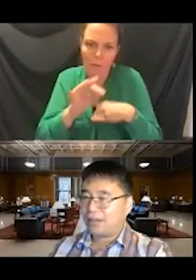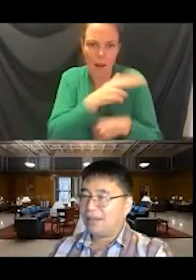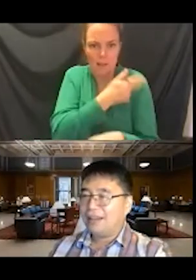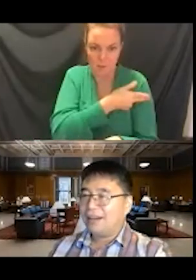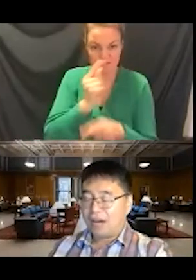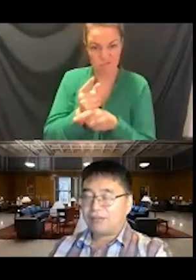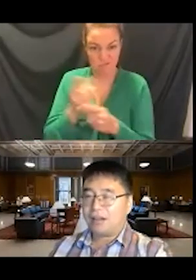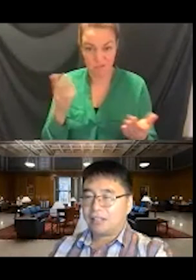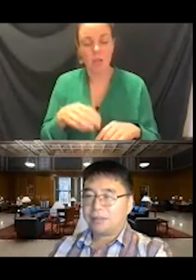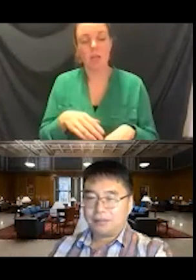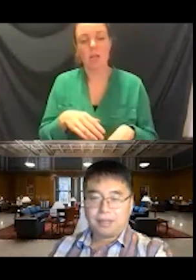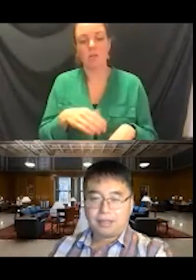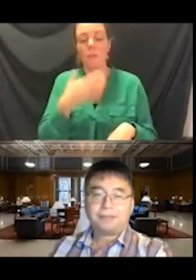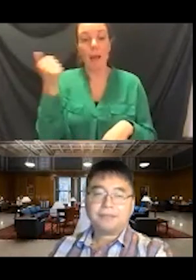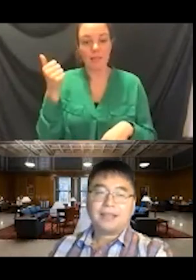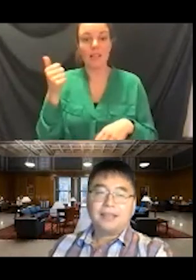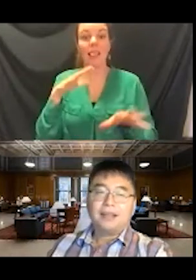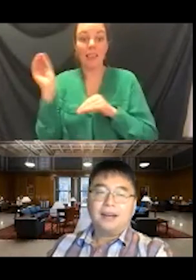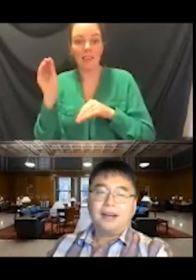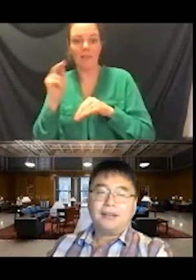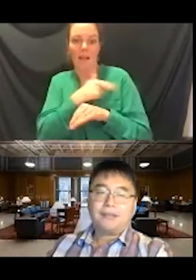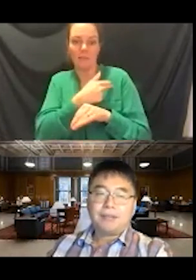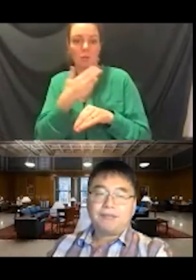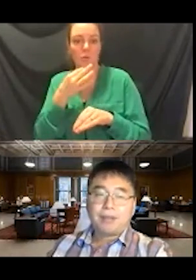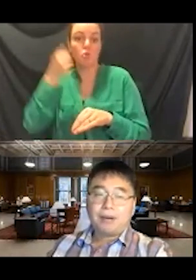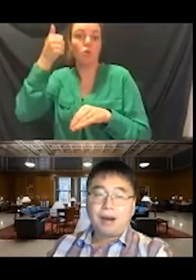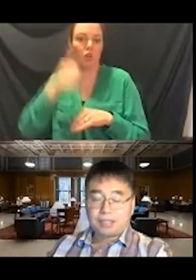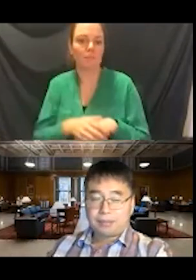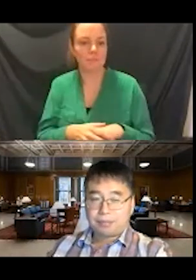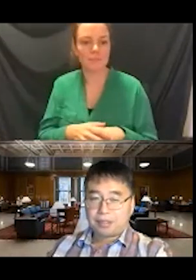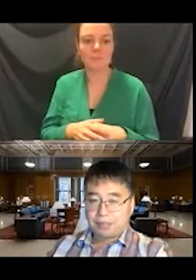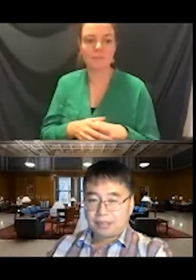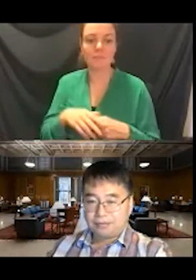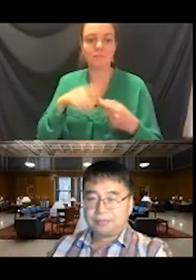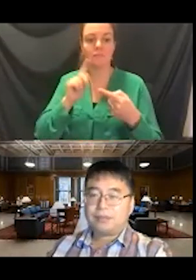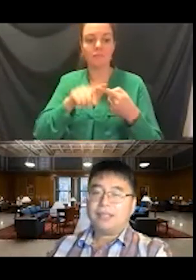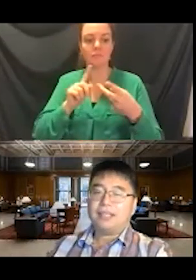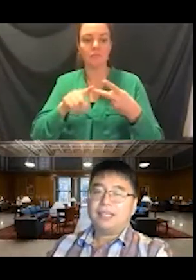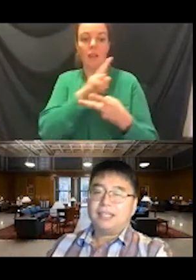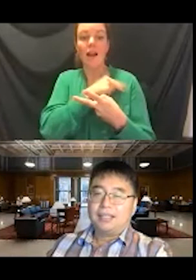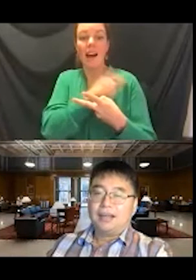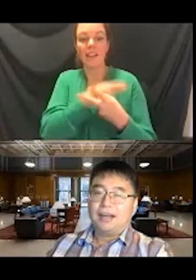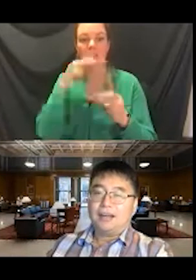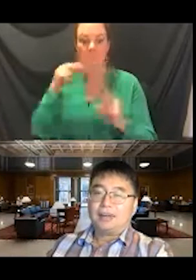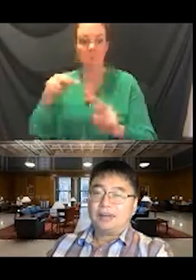better they are out of the hospital, the better. From the hospital's perspective, right?